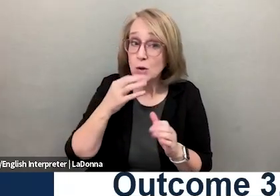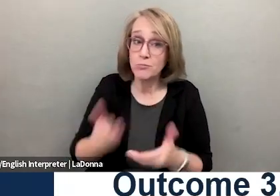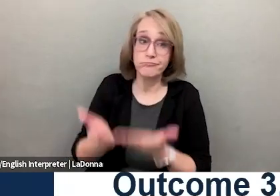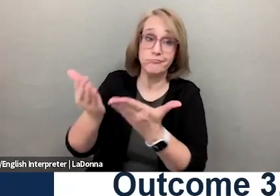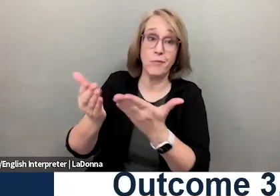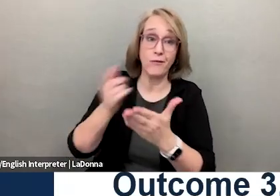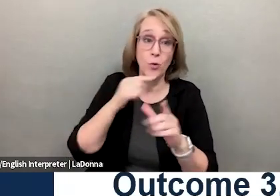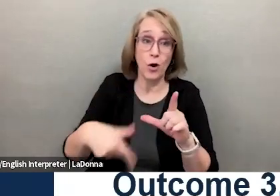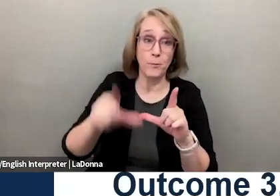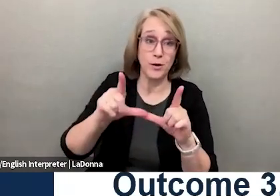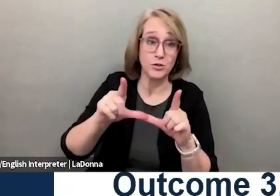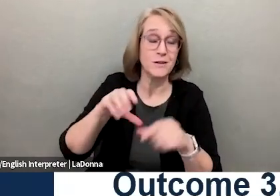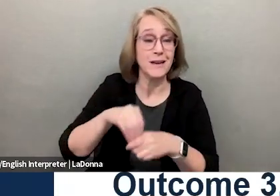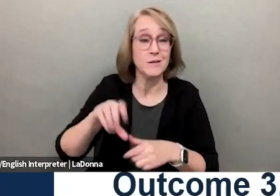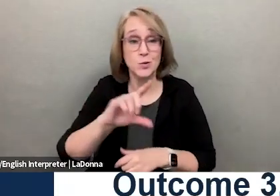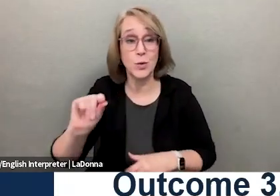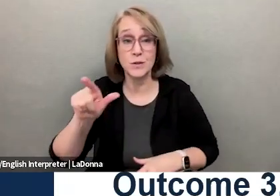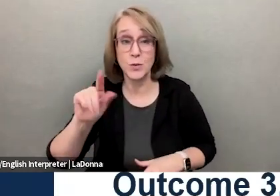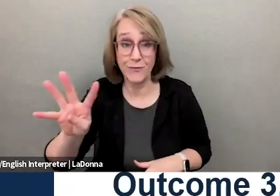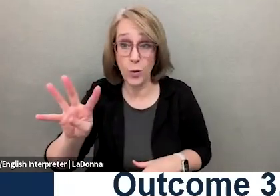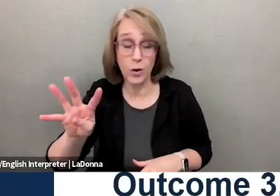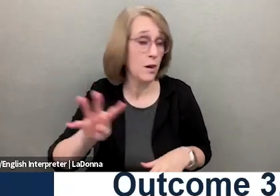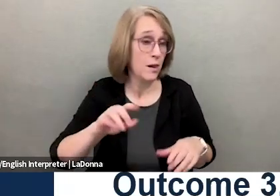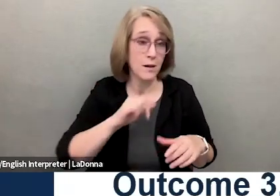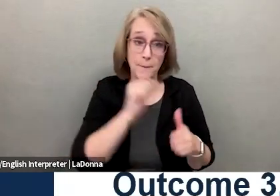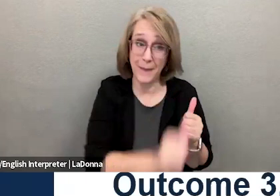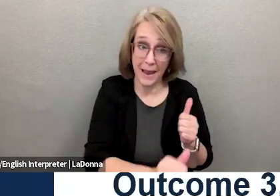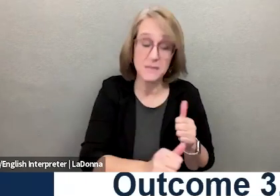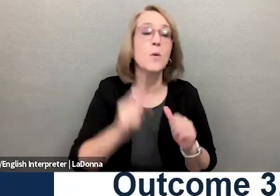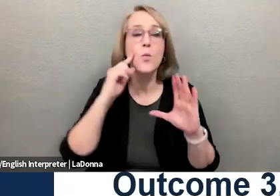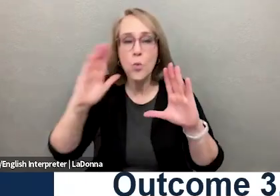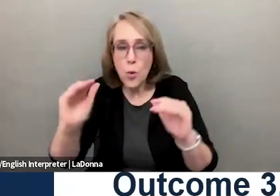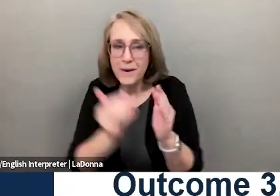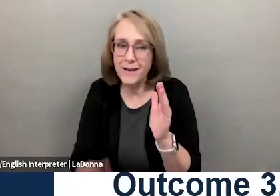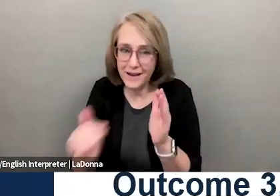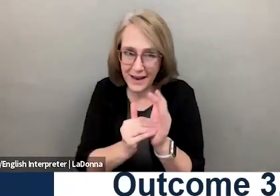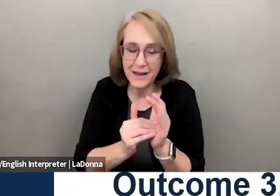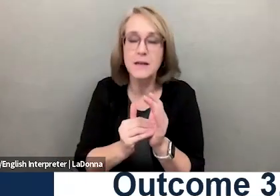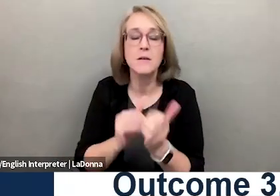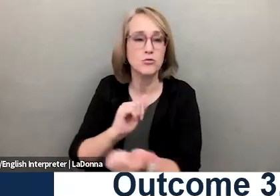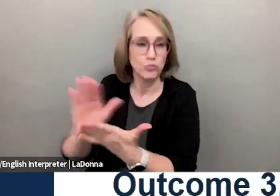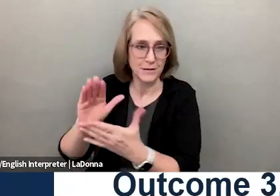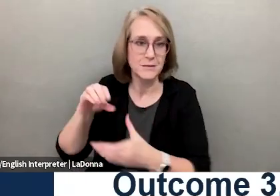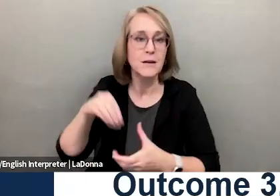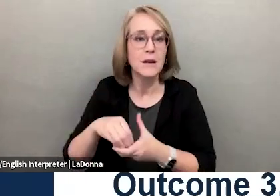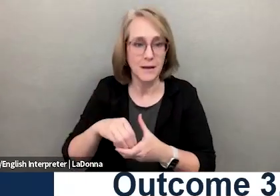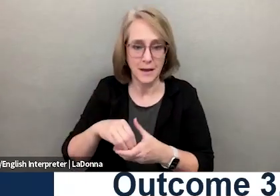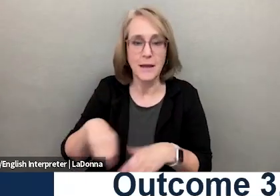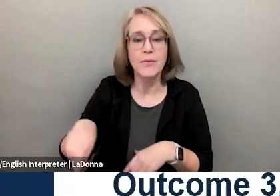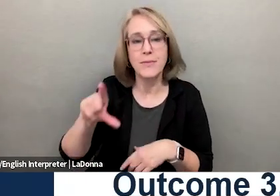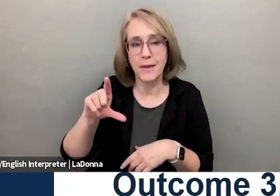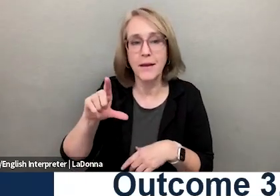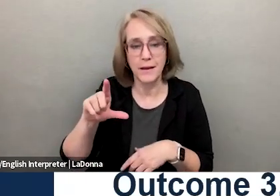up for reauthorization in 24. We are hoping that it could possibly be addressed through the lame duck